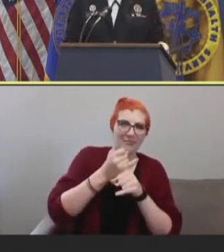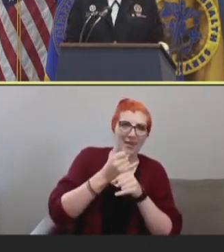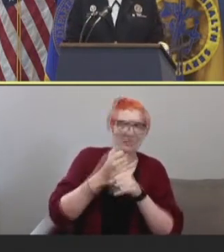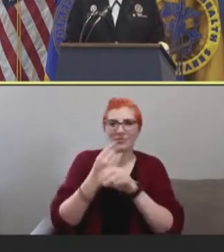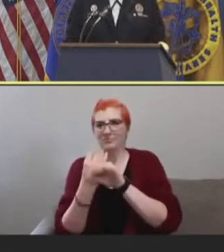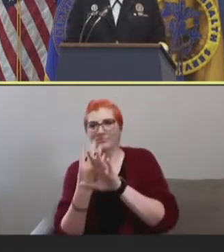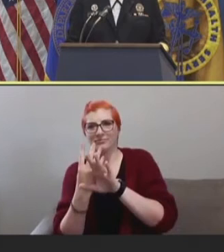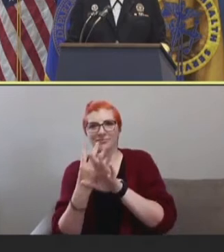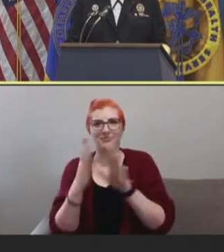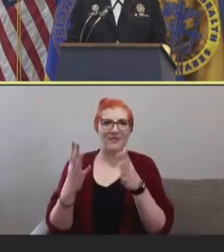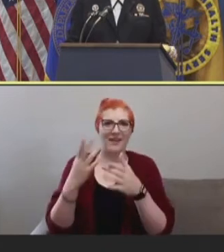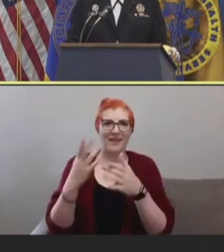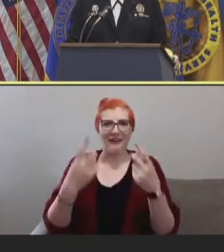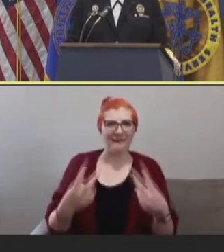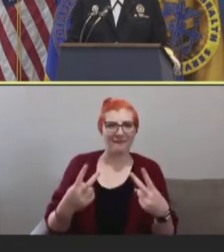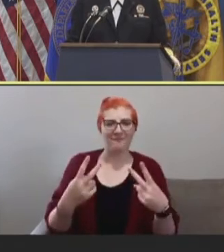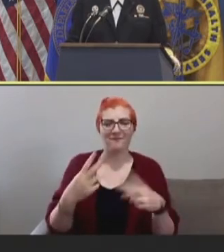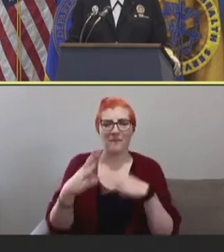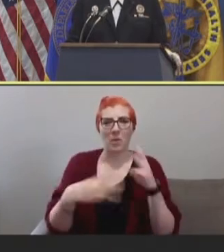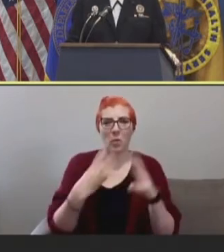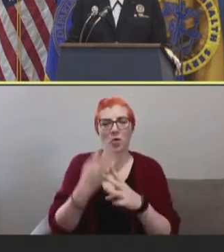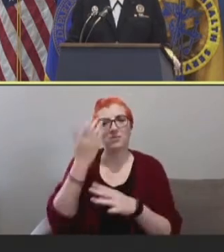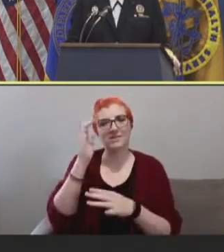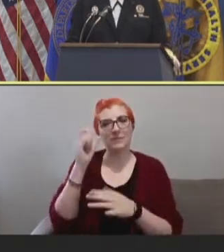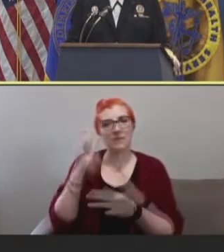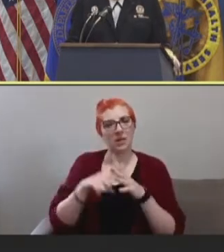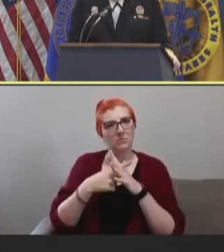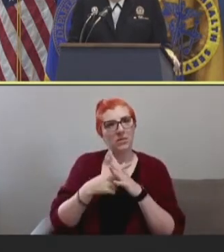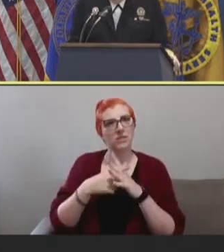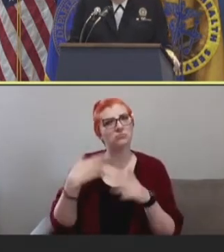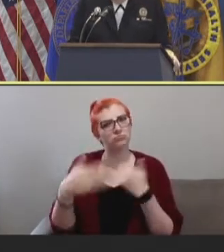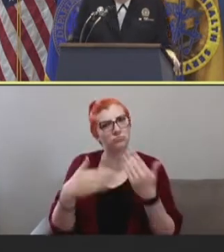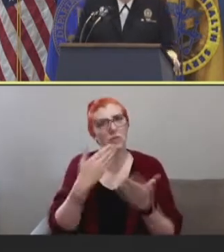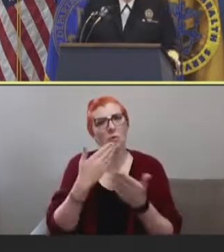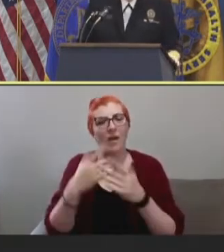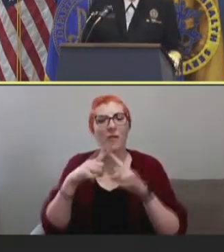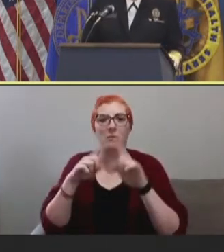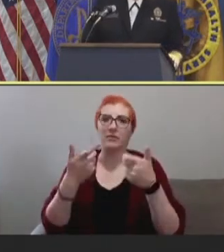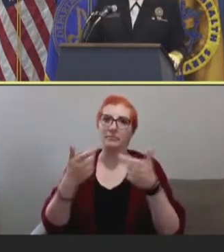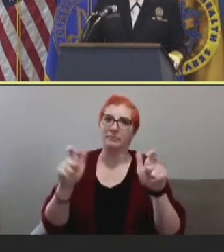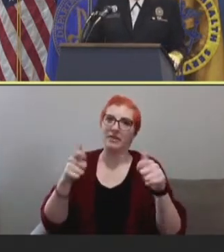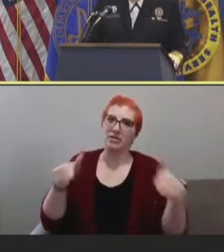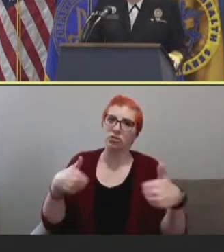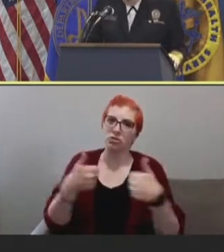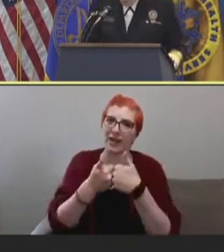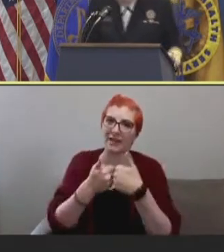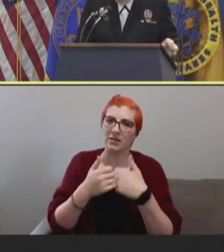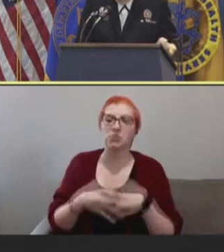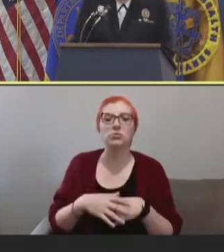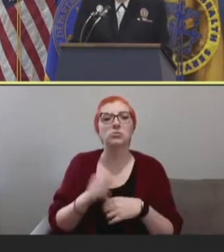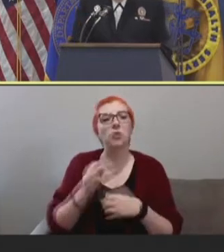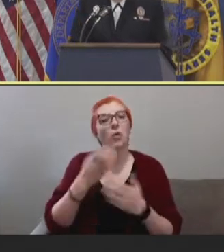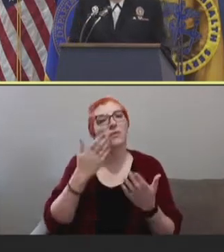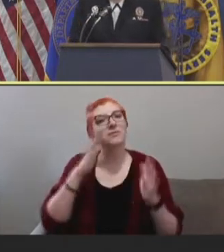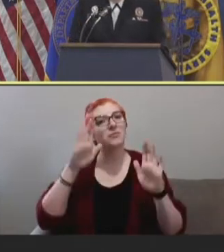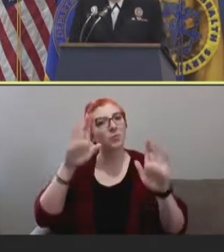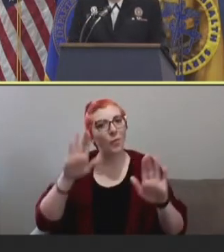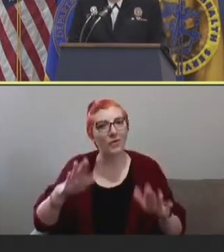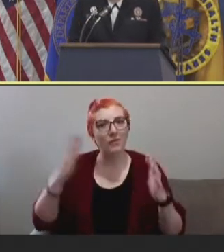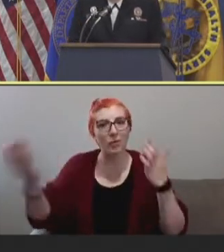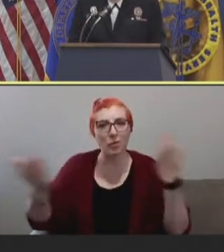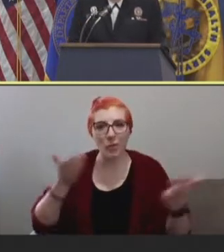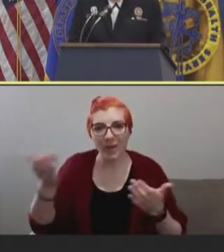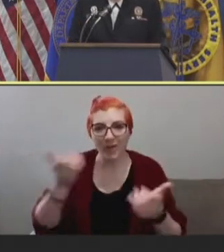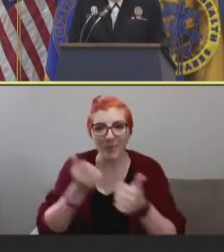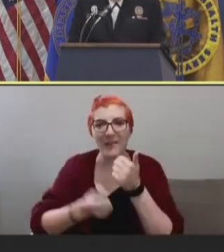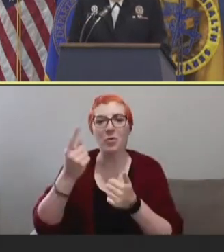it's going well at the beginning, but it's a real challenge. But it's great to welcome you all, including, of course, our